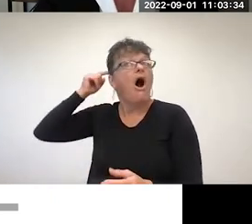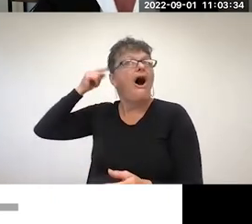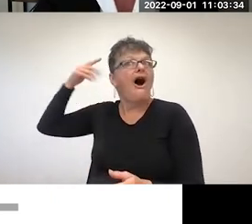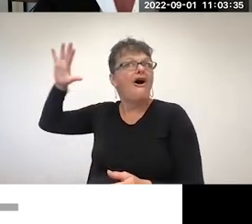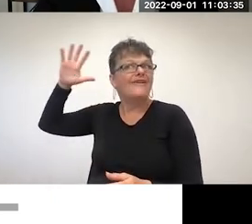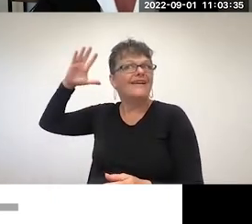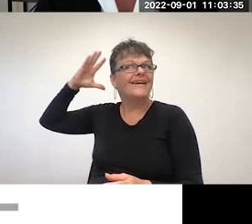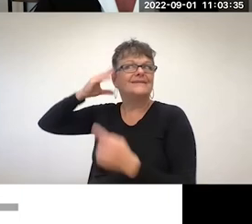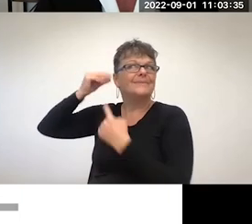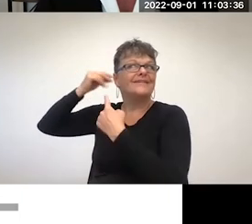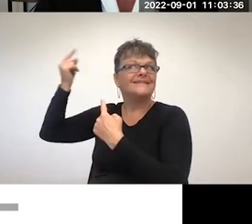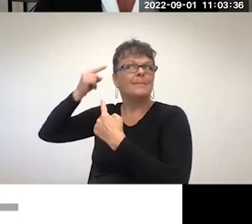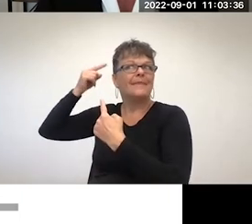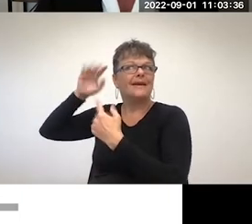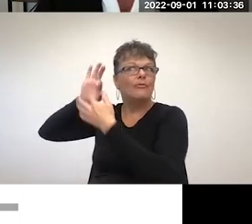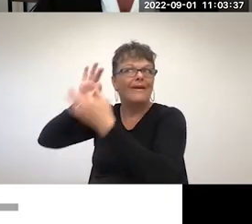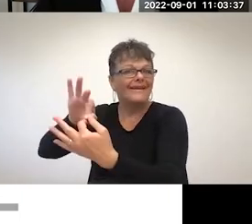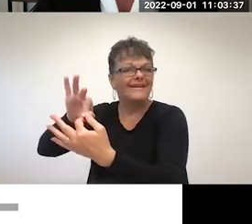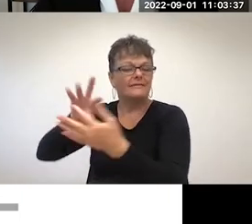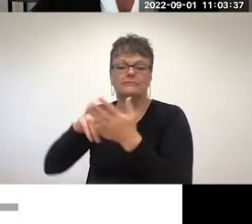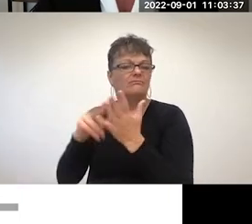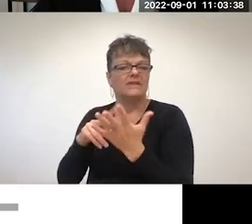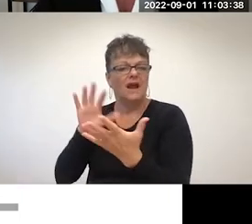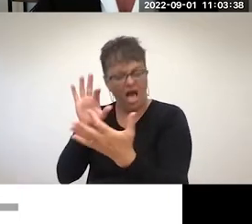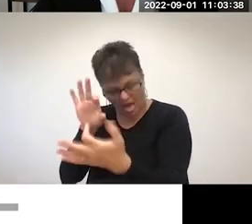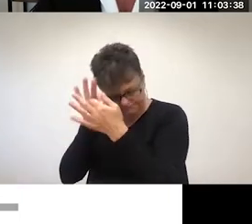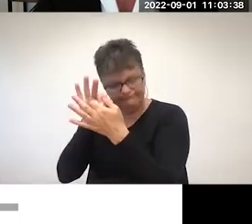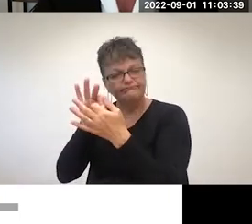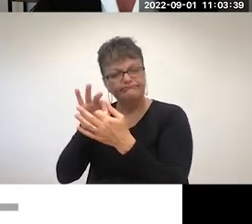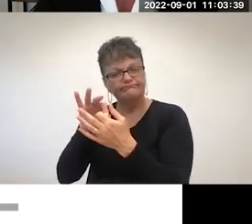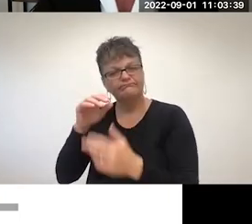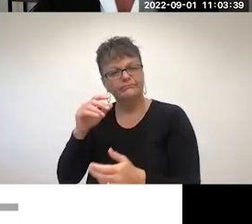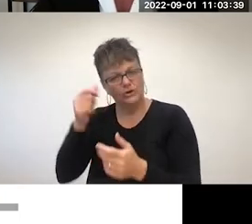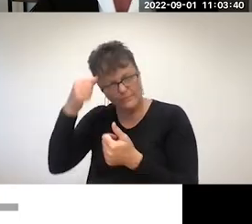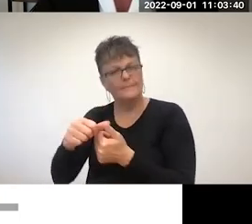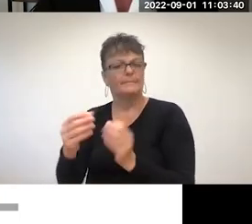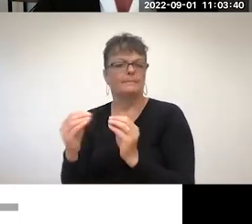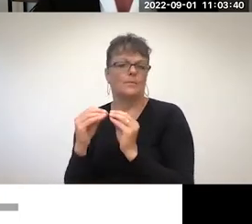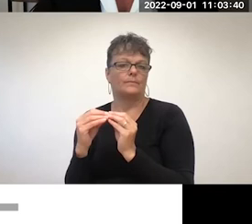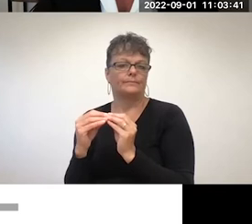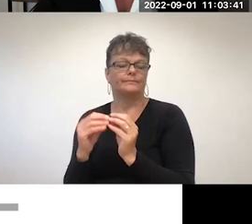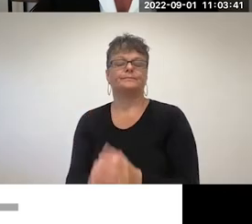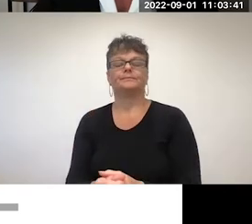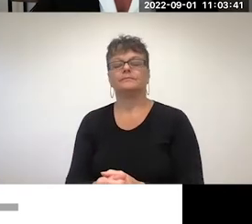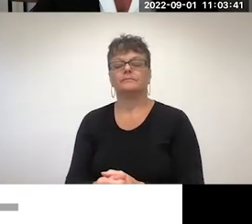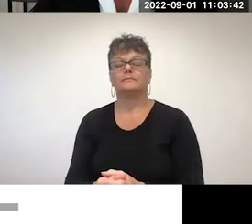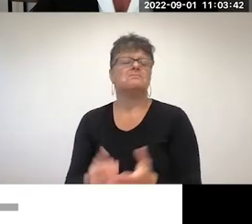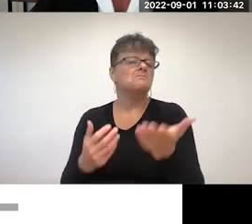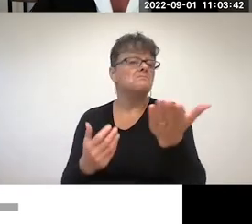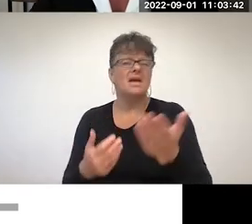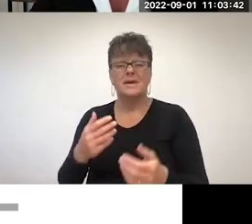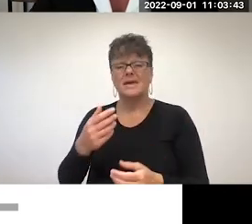learning to stick and really take hold. I also would encourage us to consider doing this by way of maybe an ungraded quiz